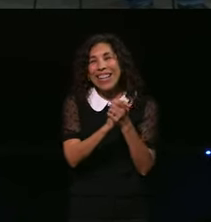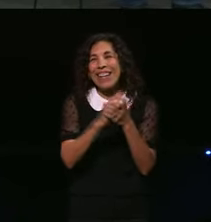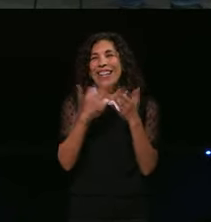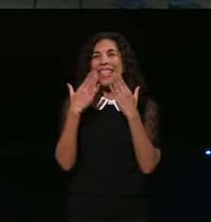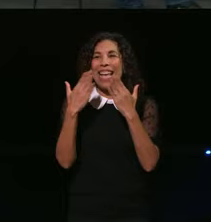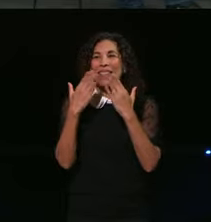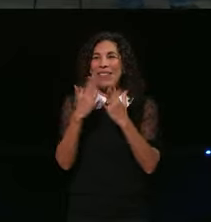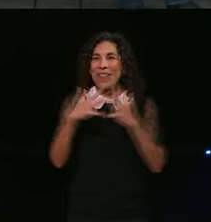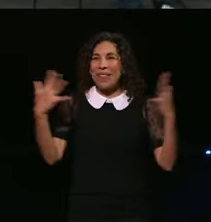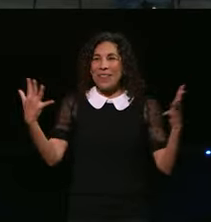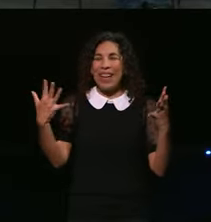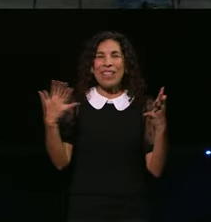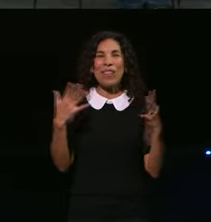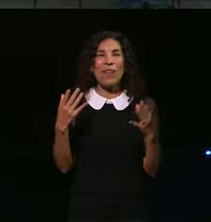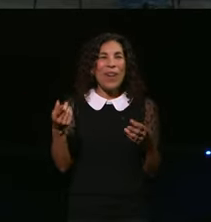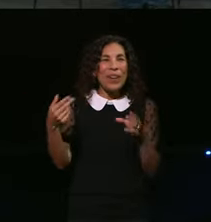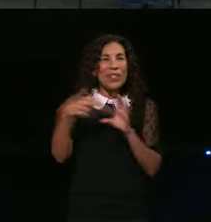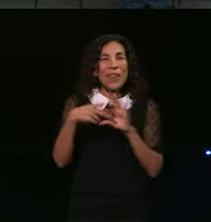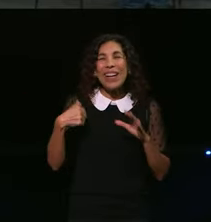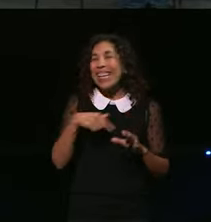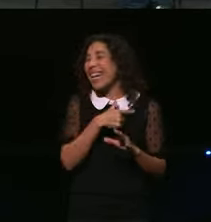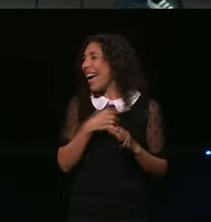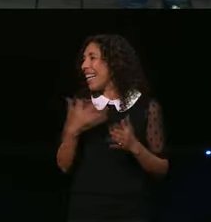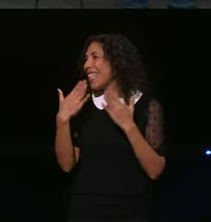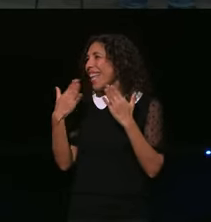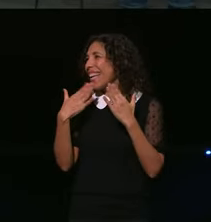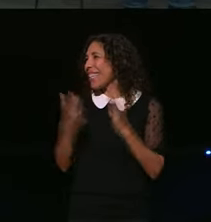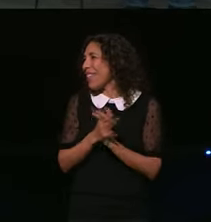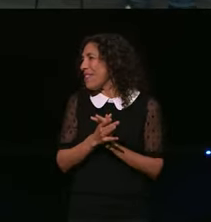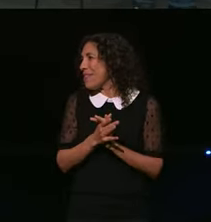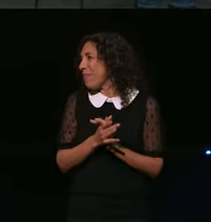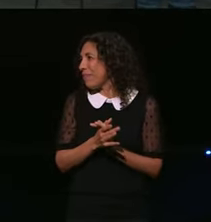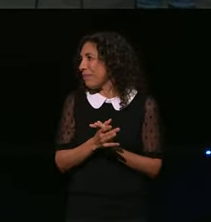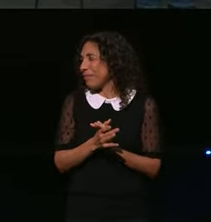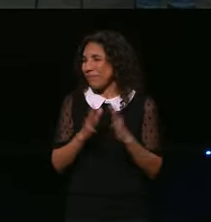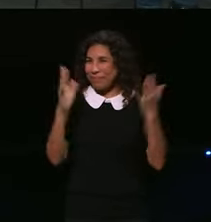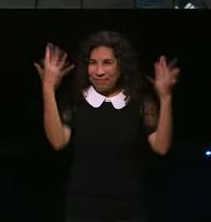you so much for joining us. Thank you. Thank you. Thank Congrats.